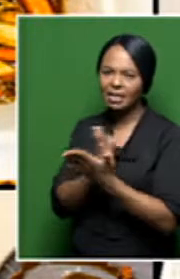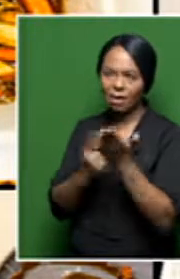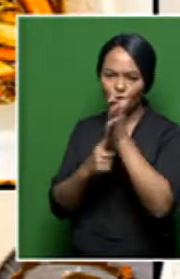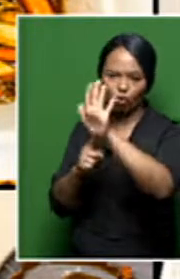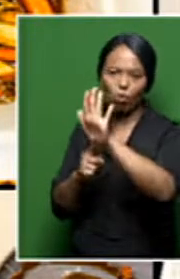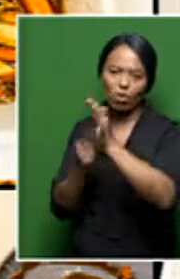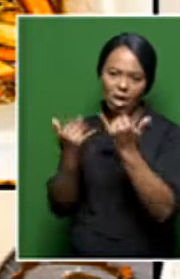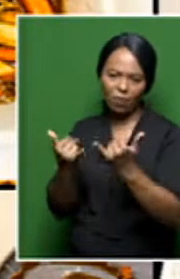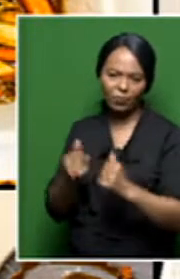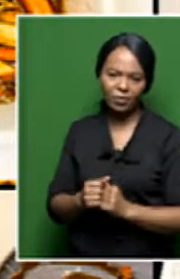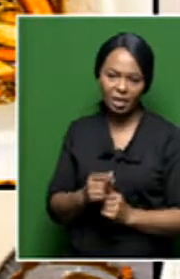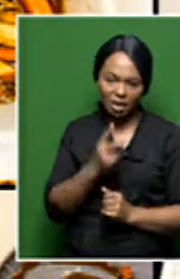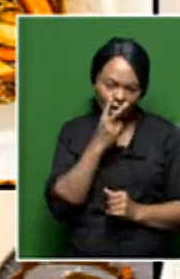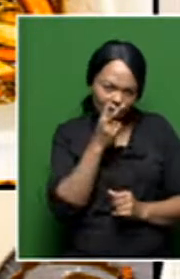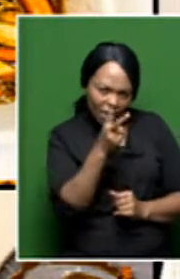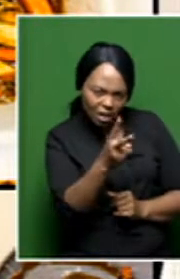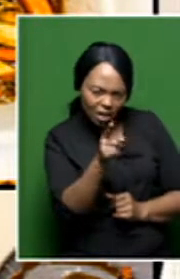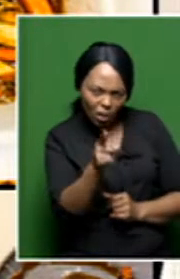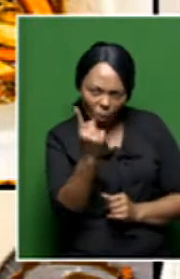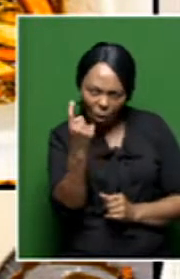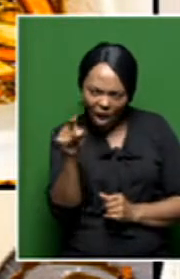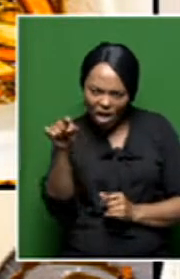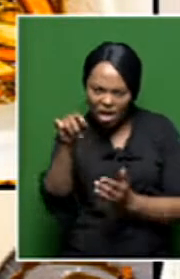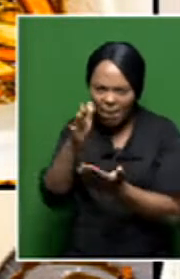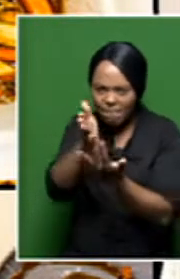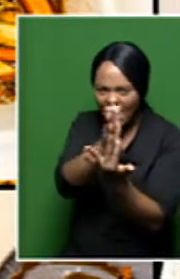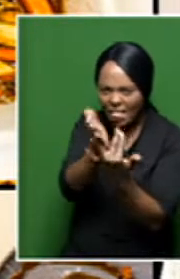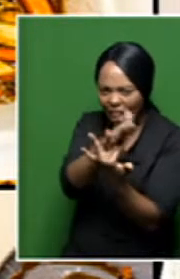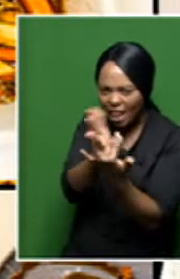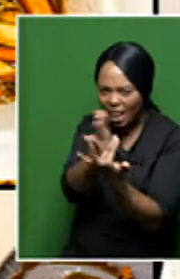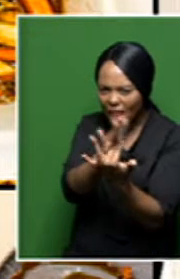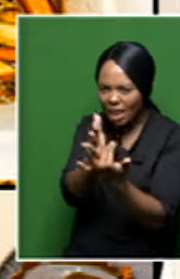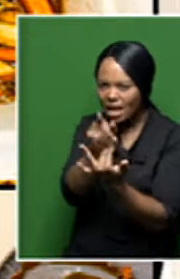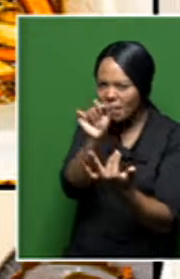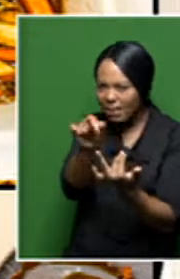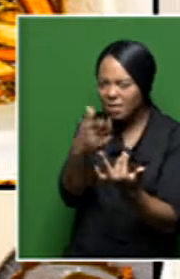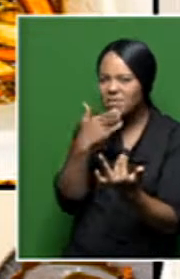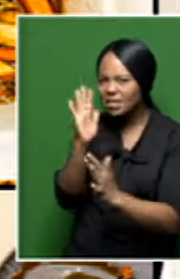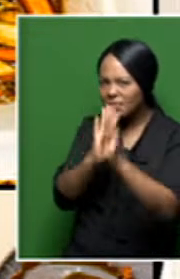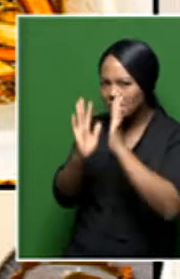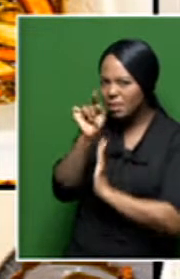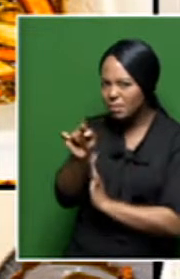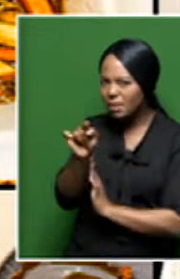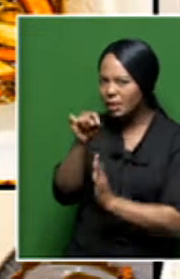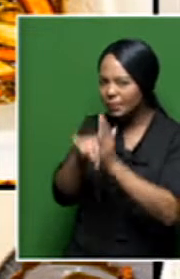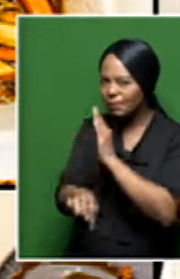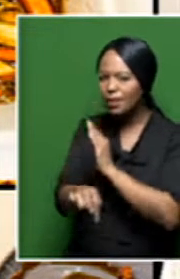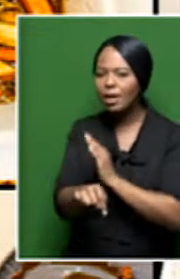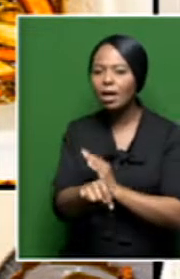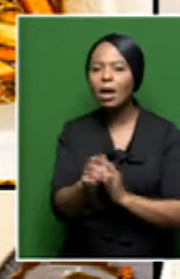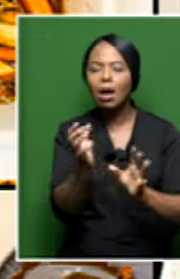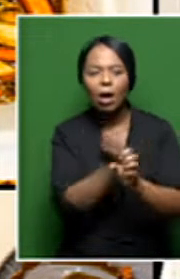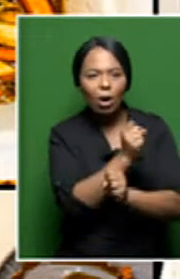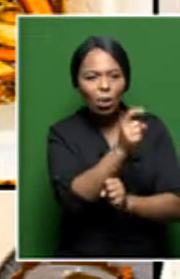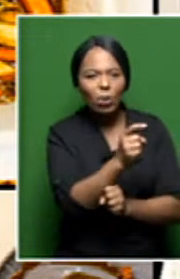Yeah. I see there's one in the middle that caught my eye. Just take us through that one. Let me see. So